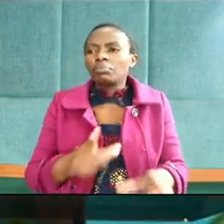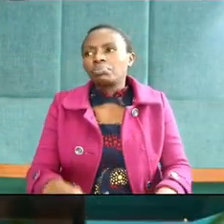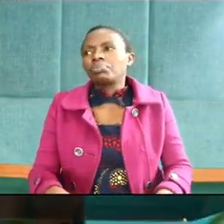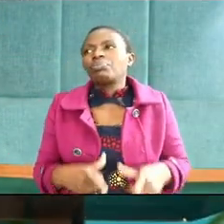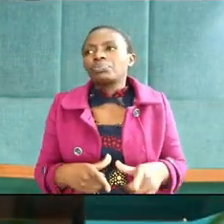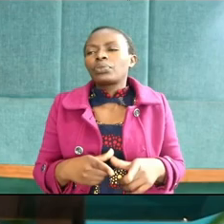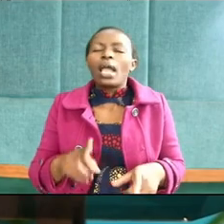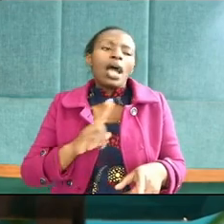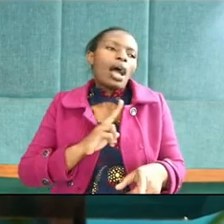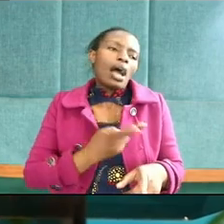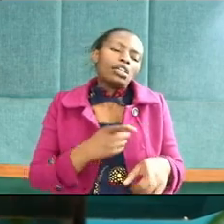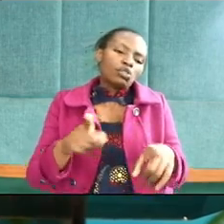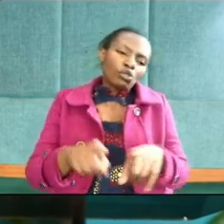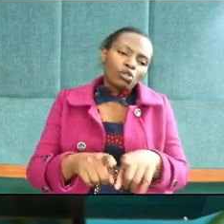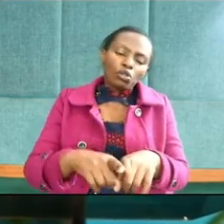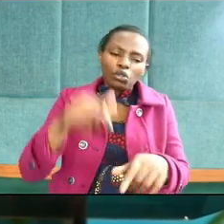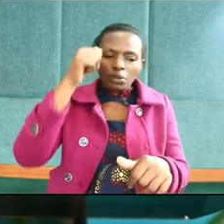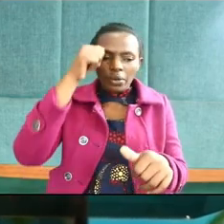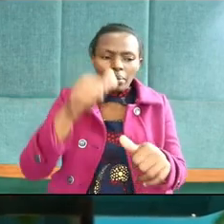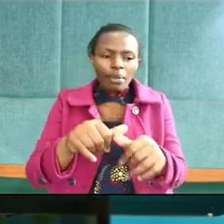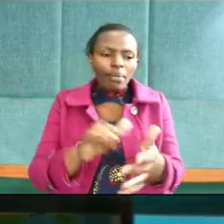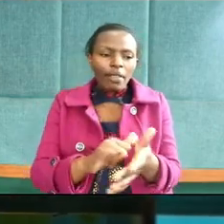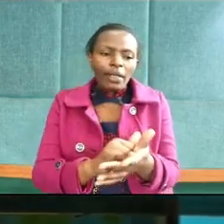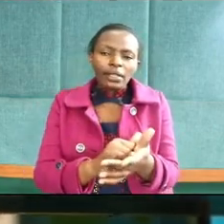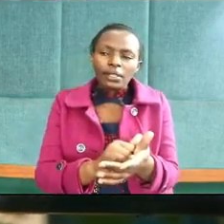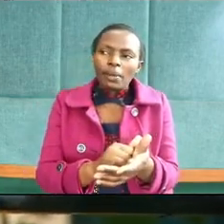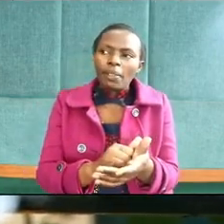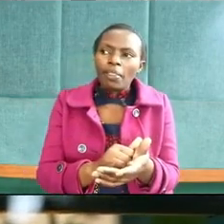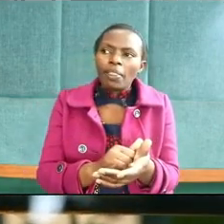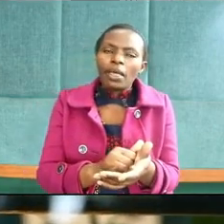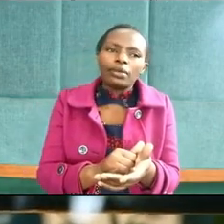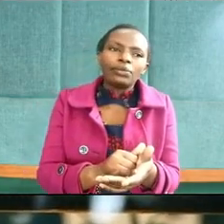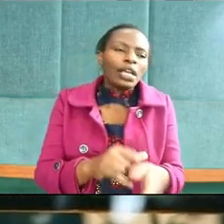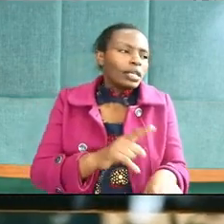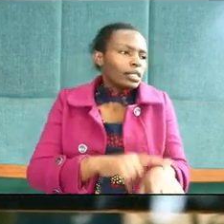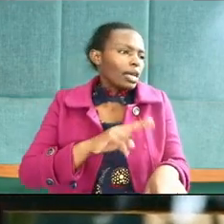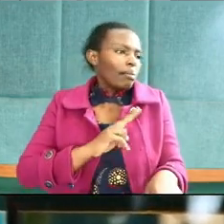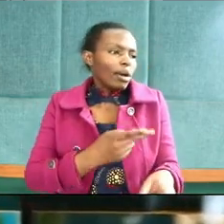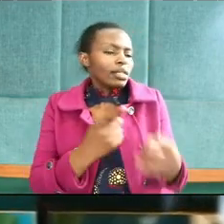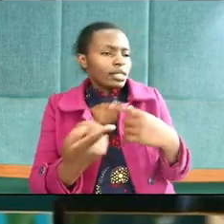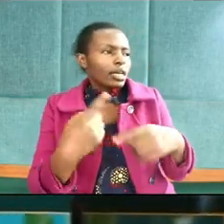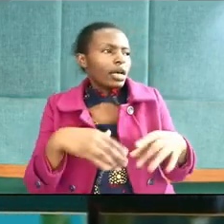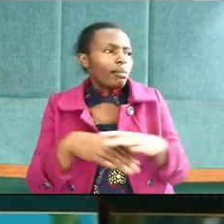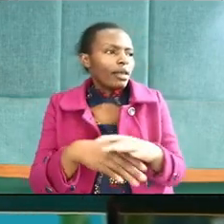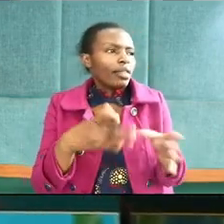us also remember, my brothers and sisters, that as we go into this